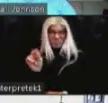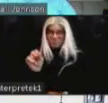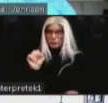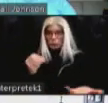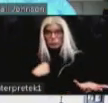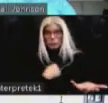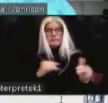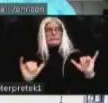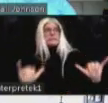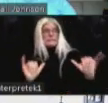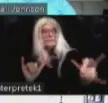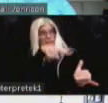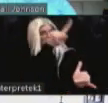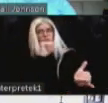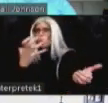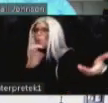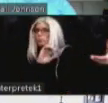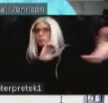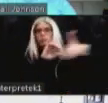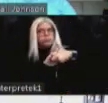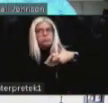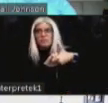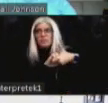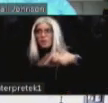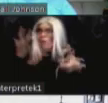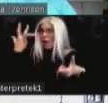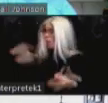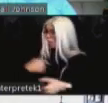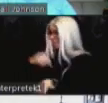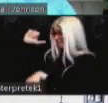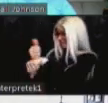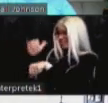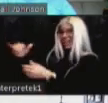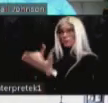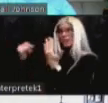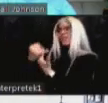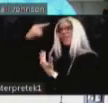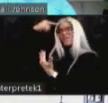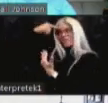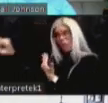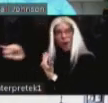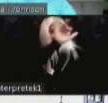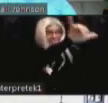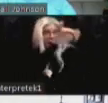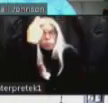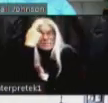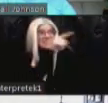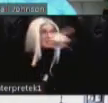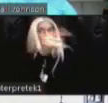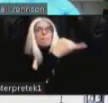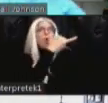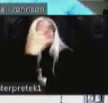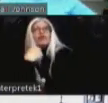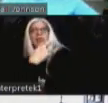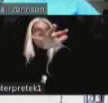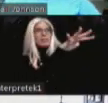because that whole project was designed around these bars. It wasn't designed around small restaurants serving outdoors